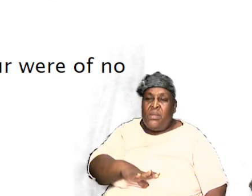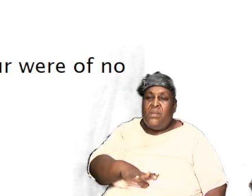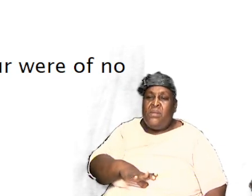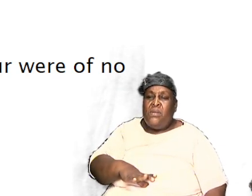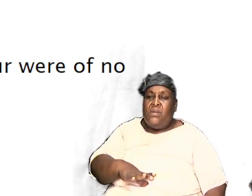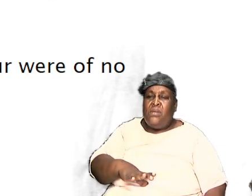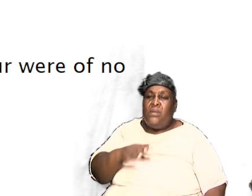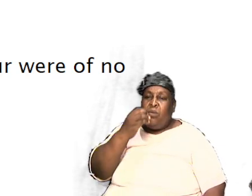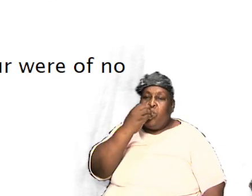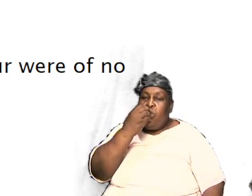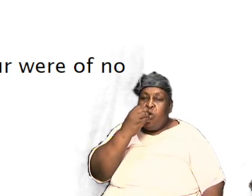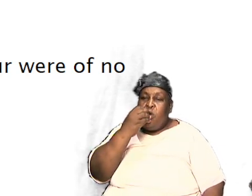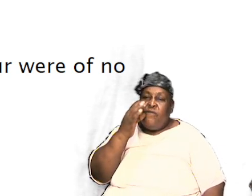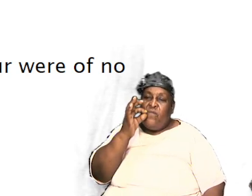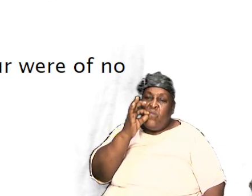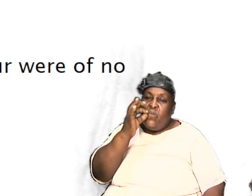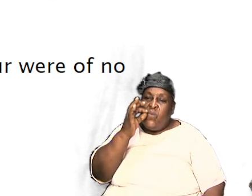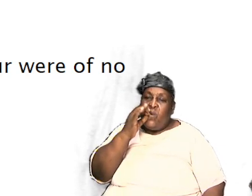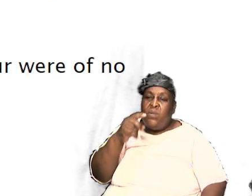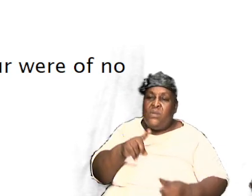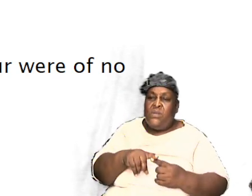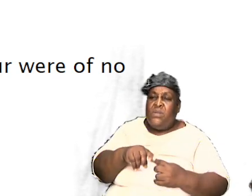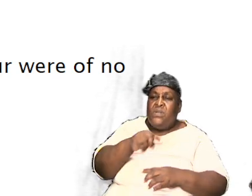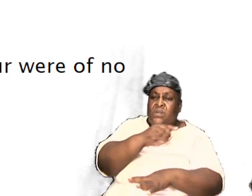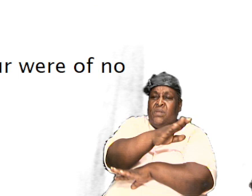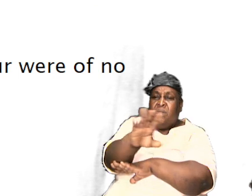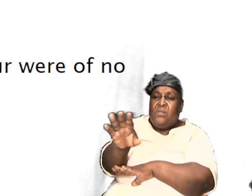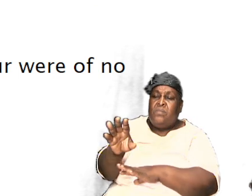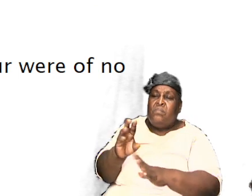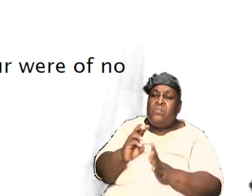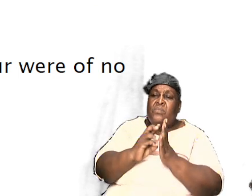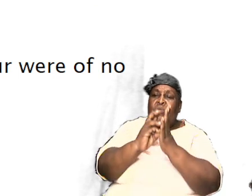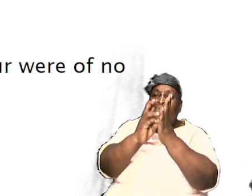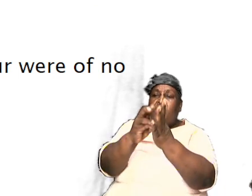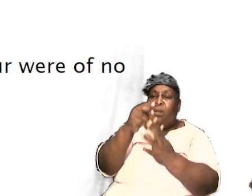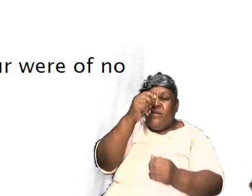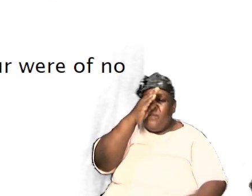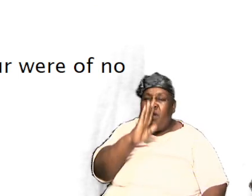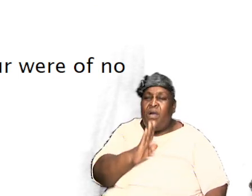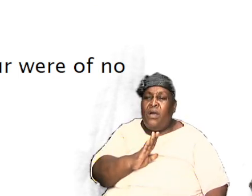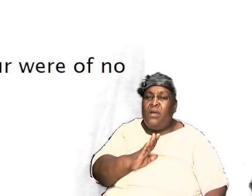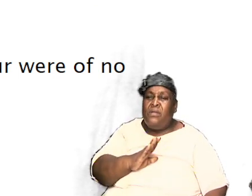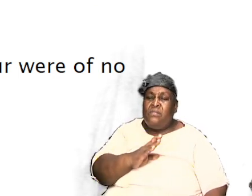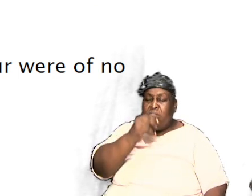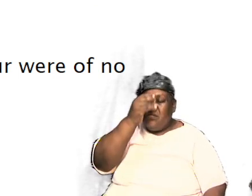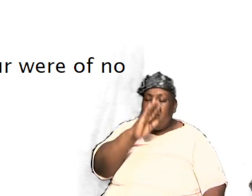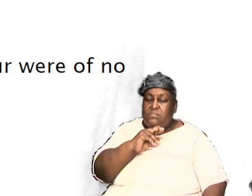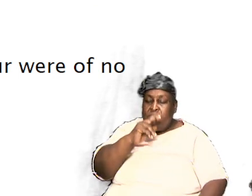avenged of my enemy. At this point, the will of God, God's honor,